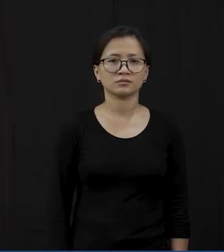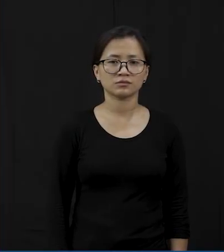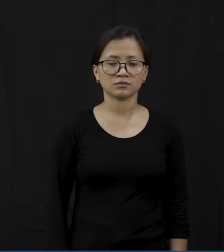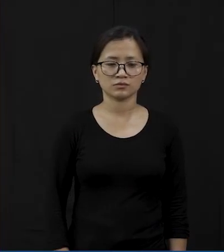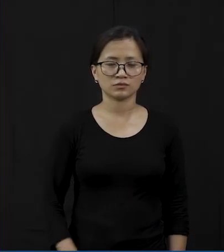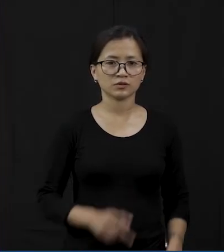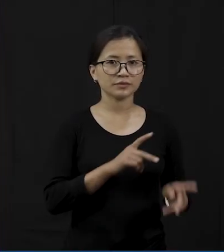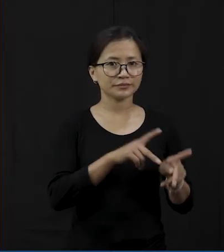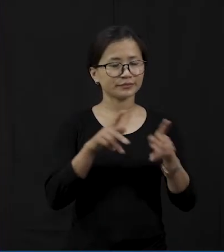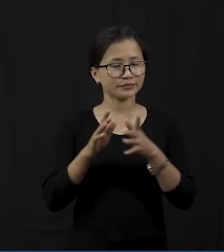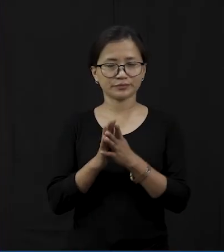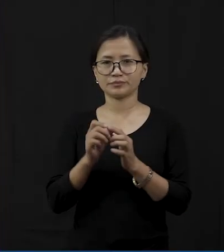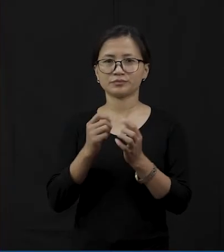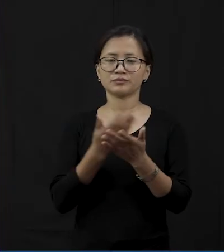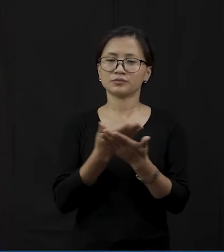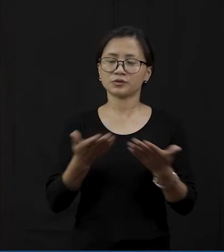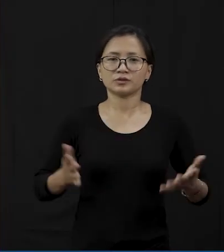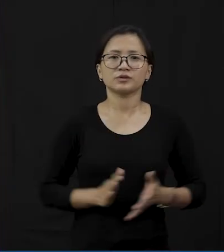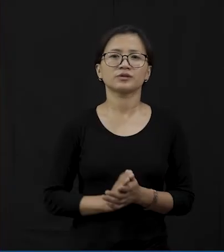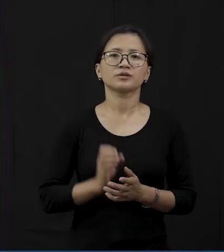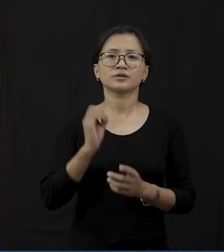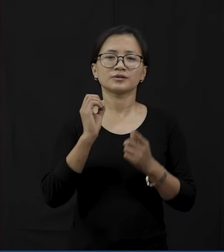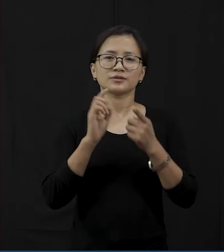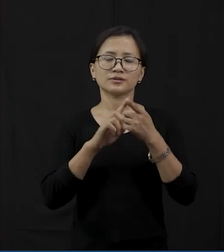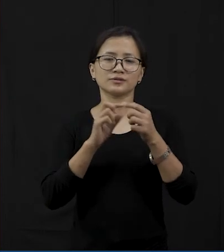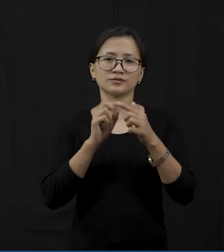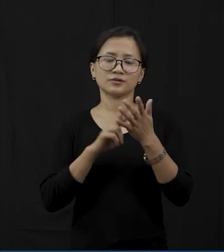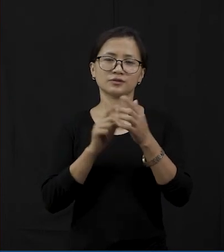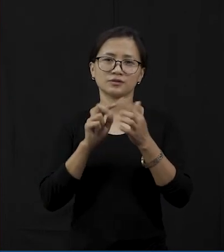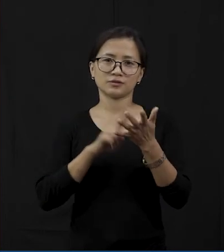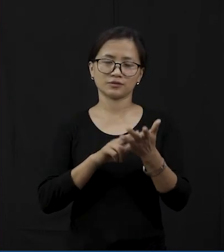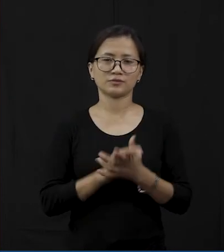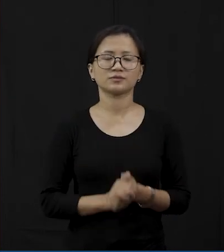So properties of even and odd numbers.